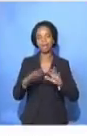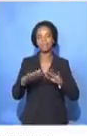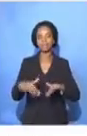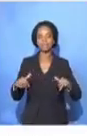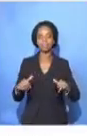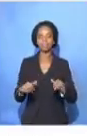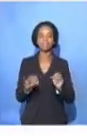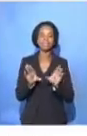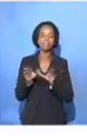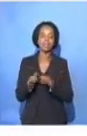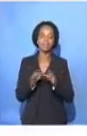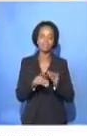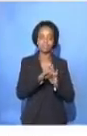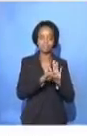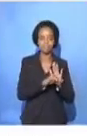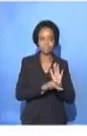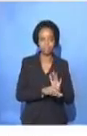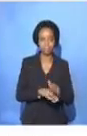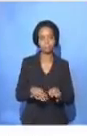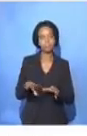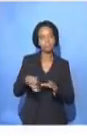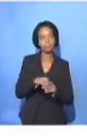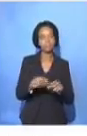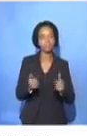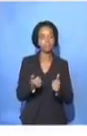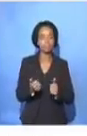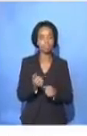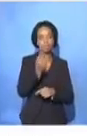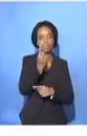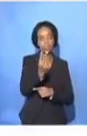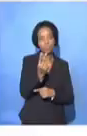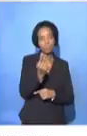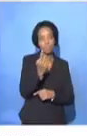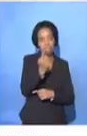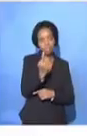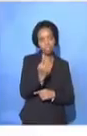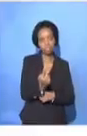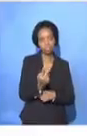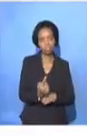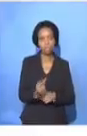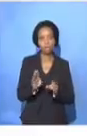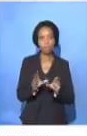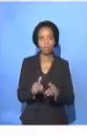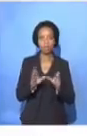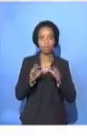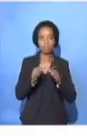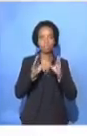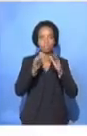Accommodated 2 party agents for each party at each one of the